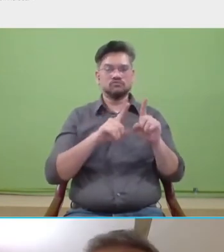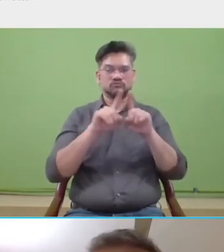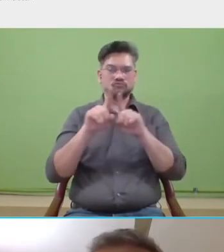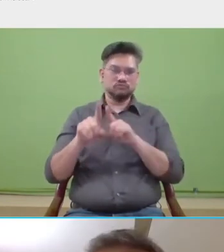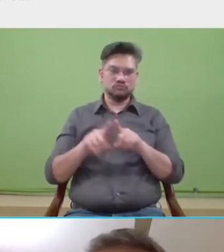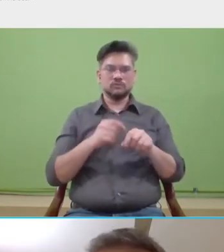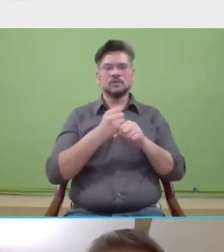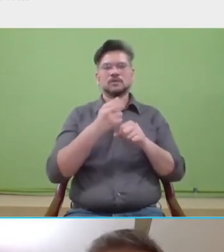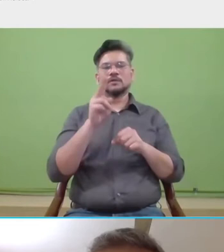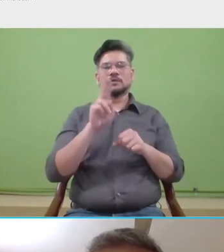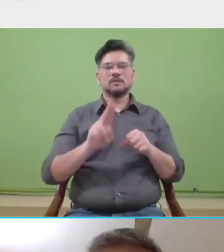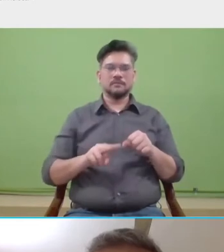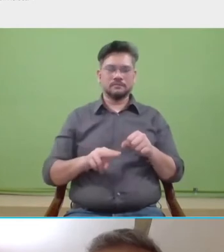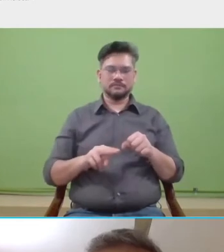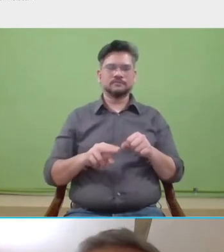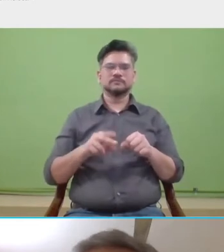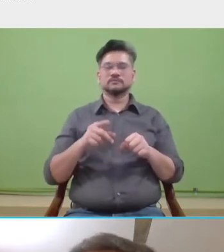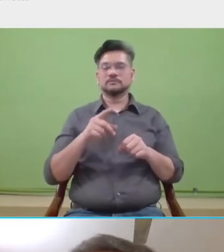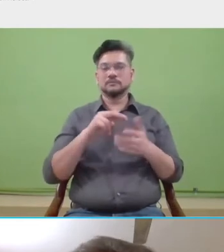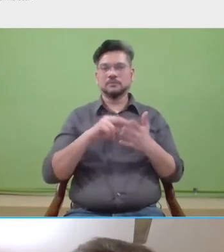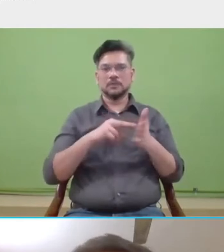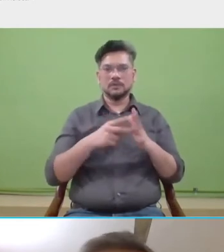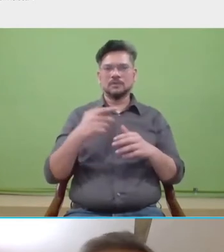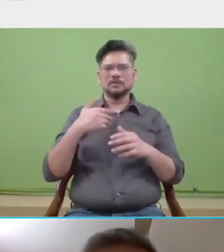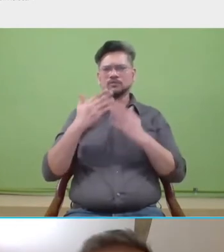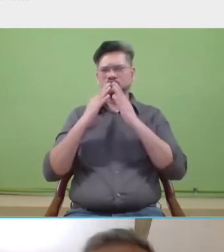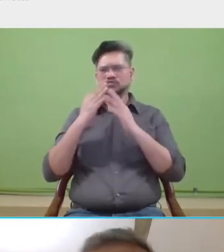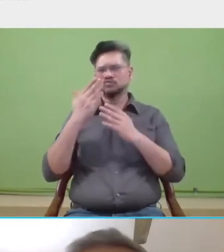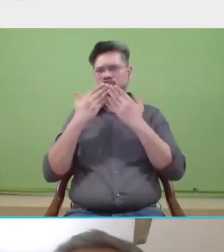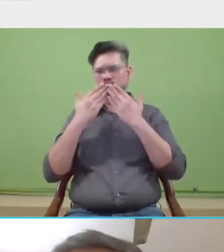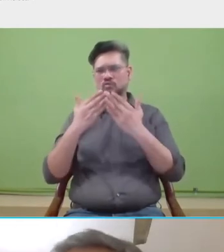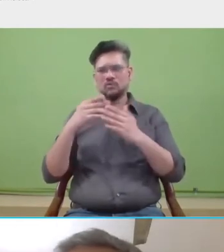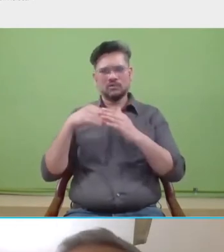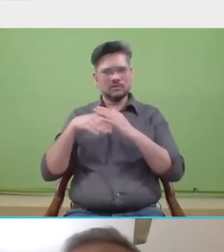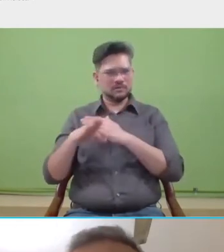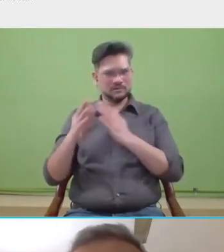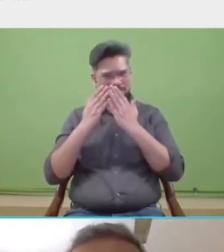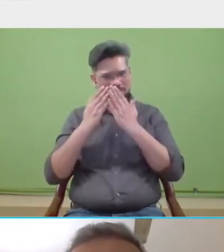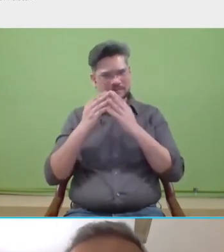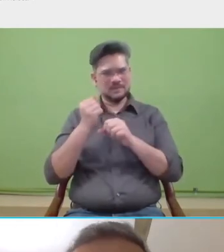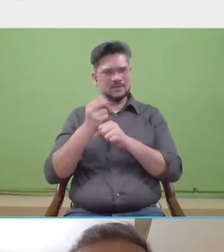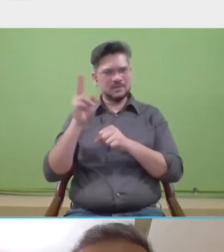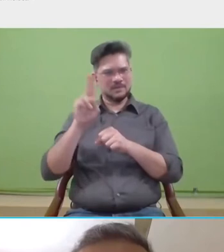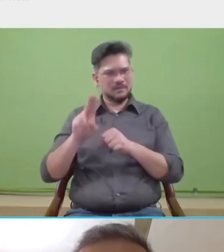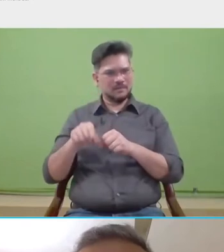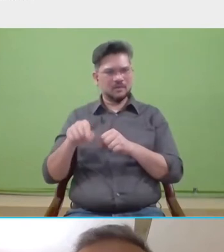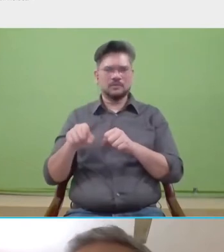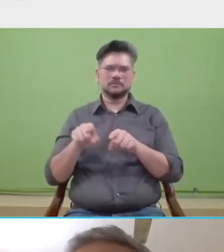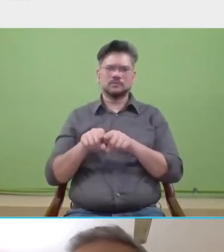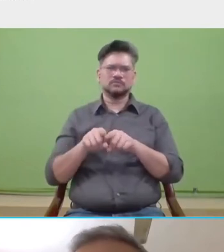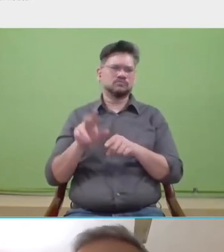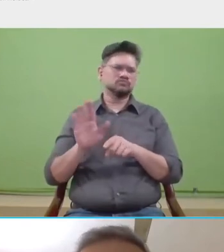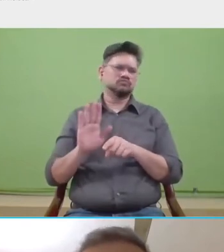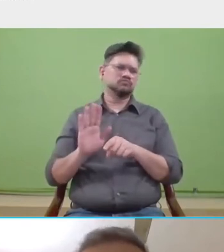in the books in the school books like all of you have studied all of us have studied uh and not even the linguists